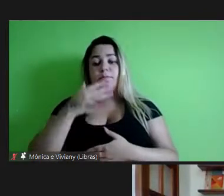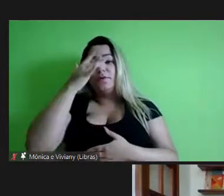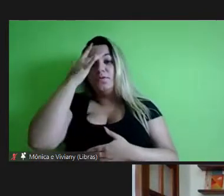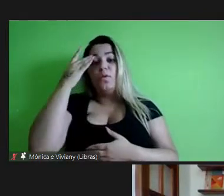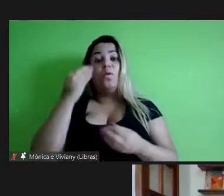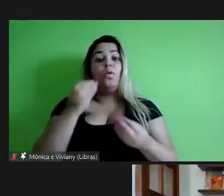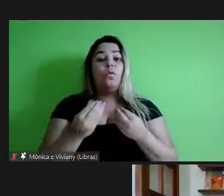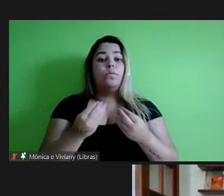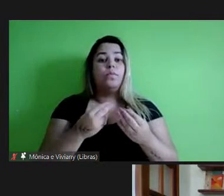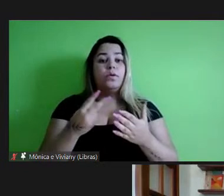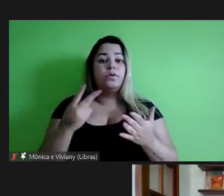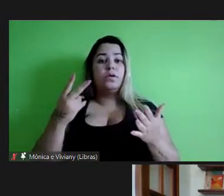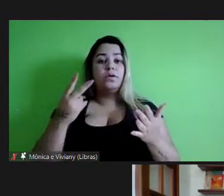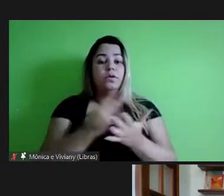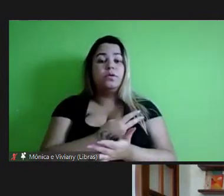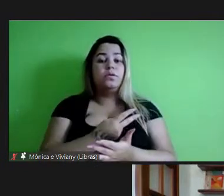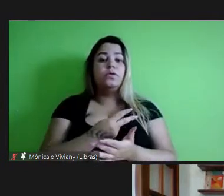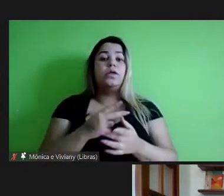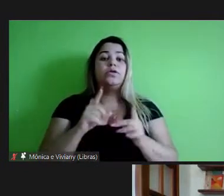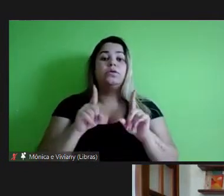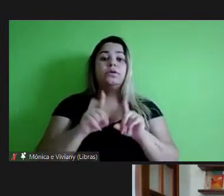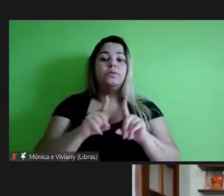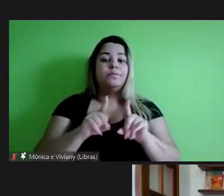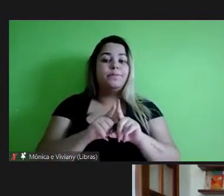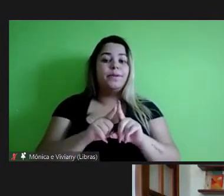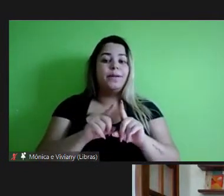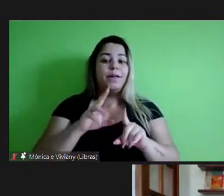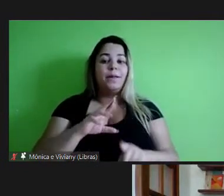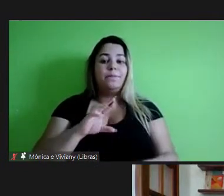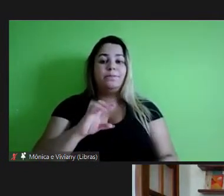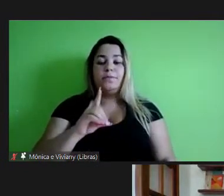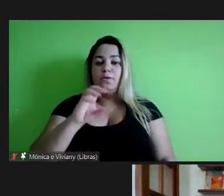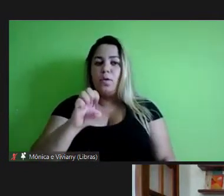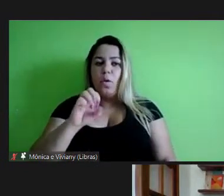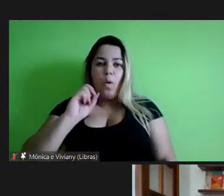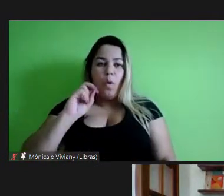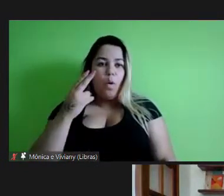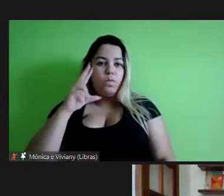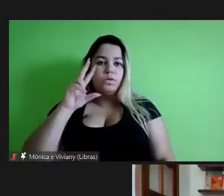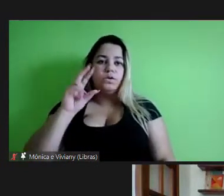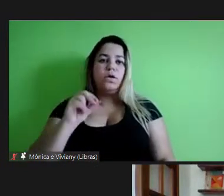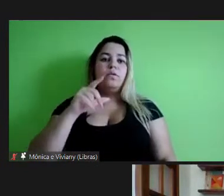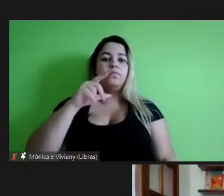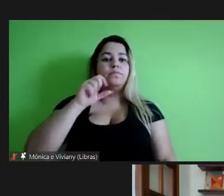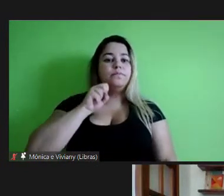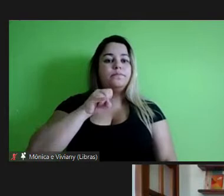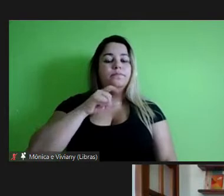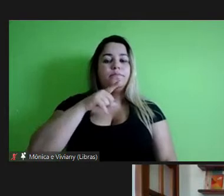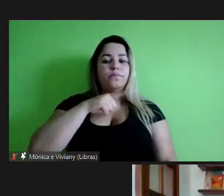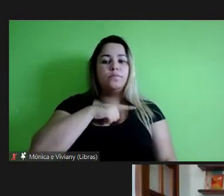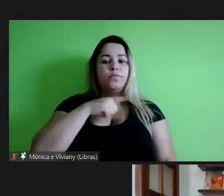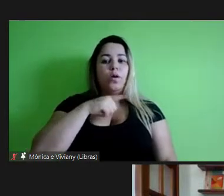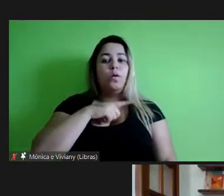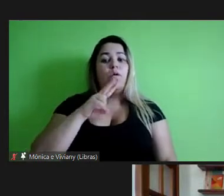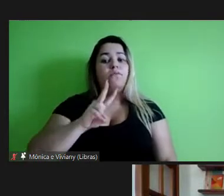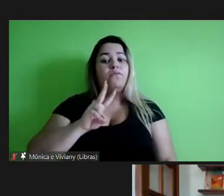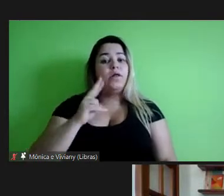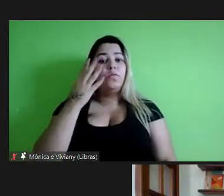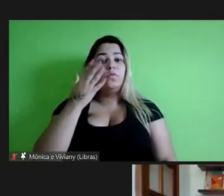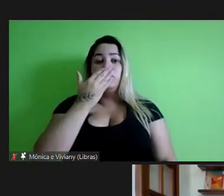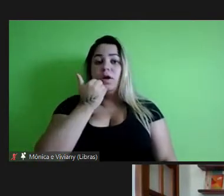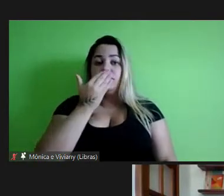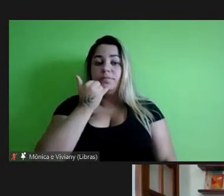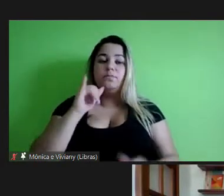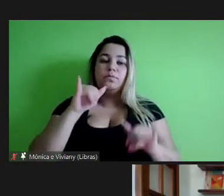people's lives. So how does this happen? It is these networks, what happens, resources networks, it